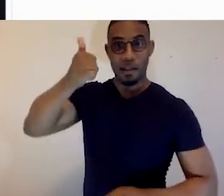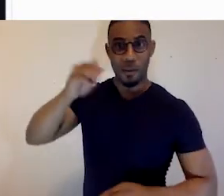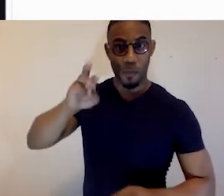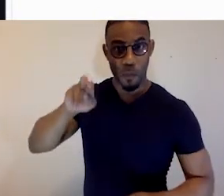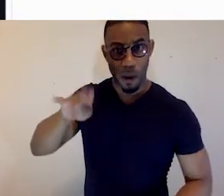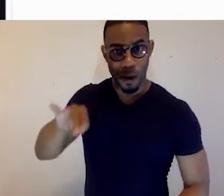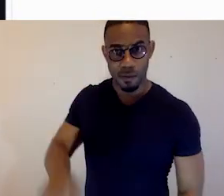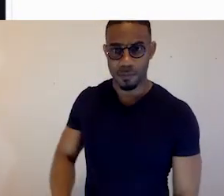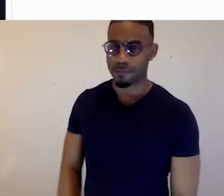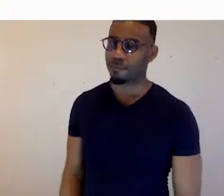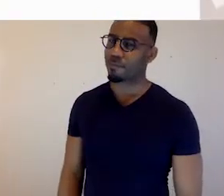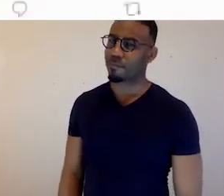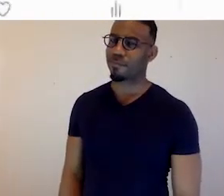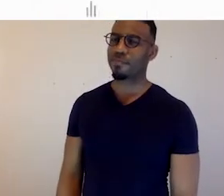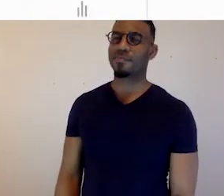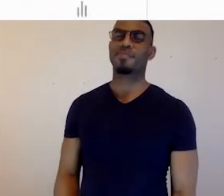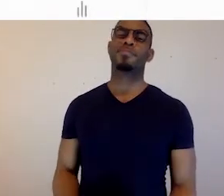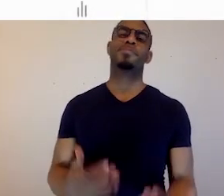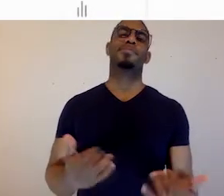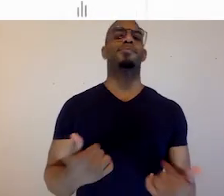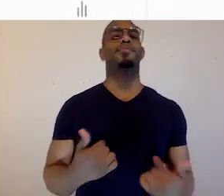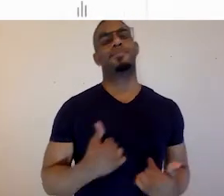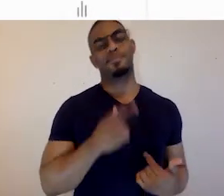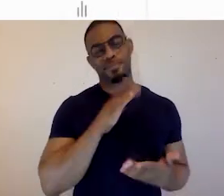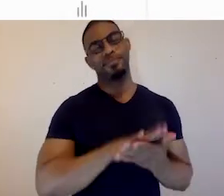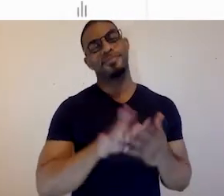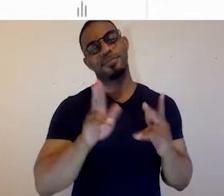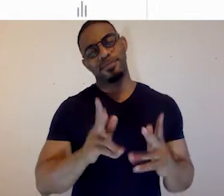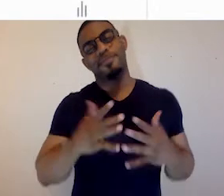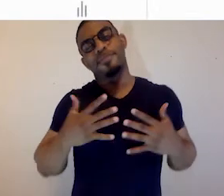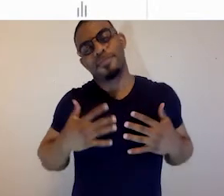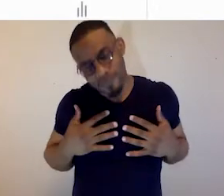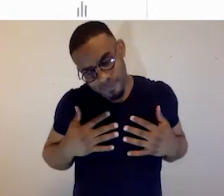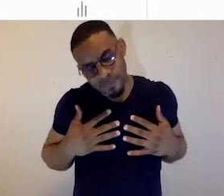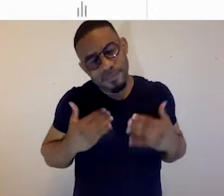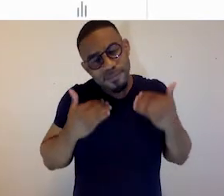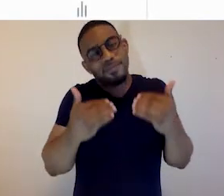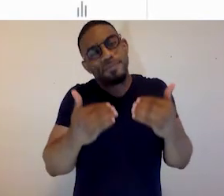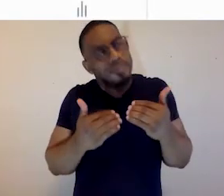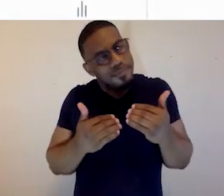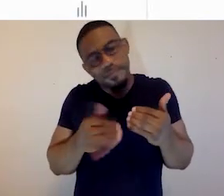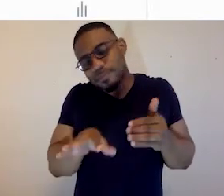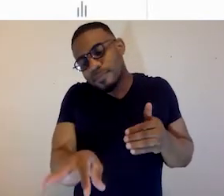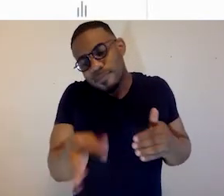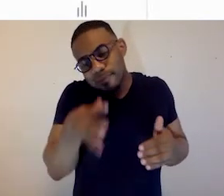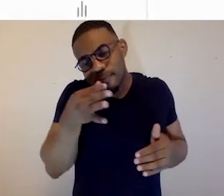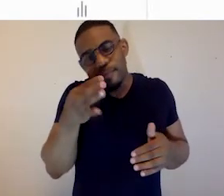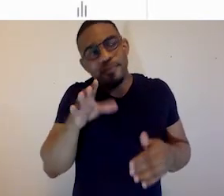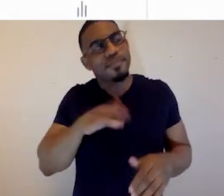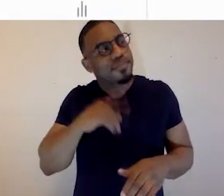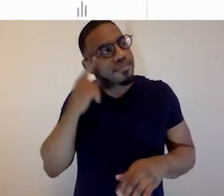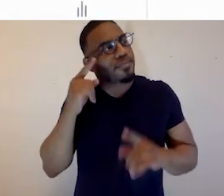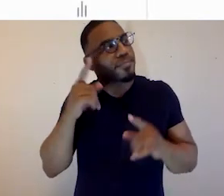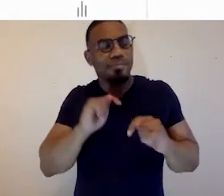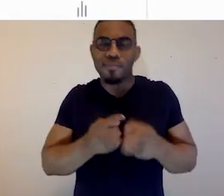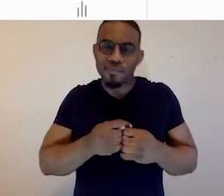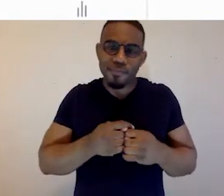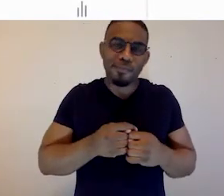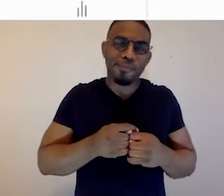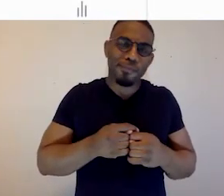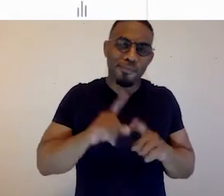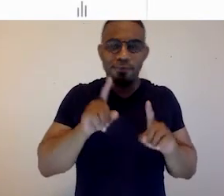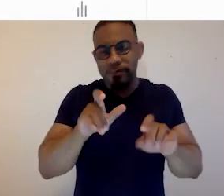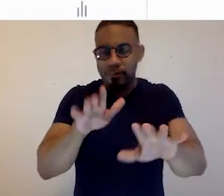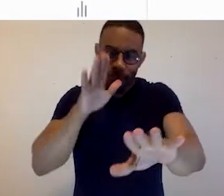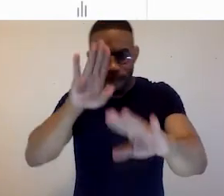brownie. Now, me being the nice person that I am, I went ahead and took one for the team. I tested this out, so you